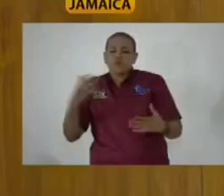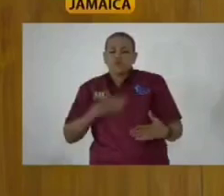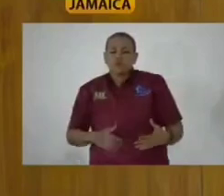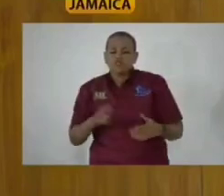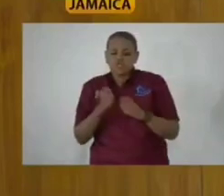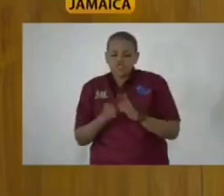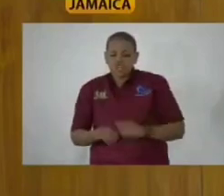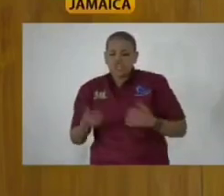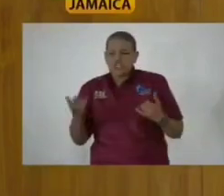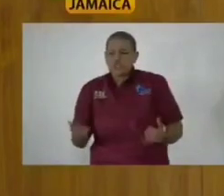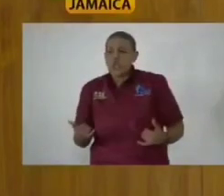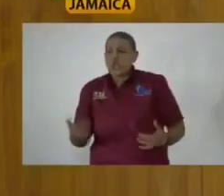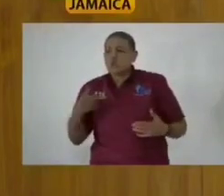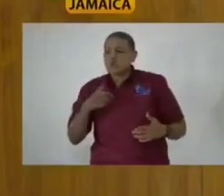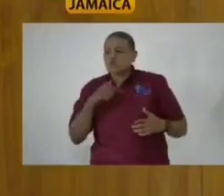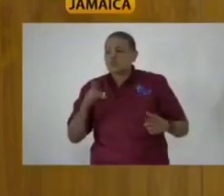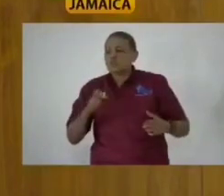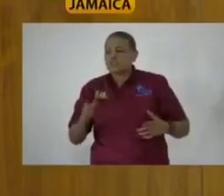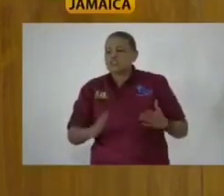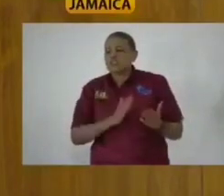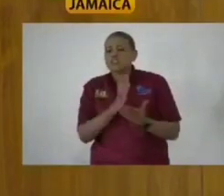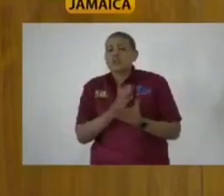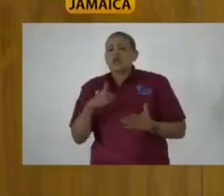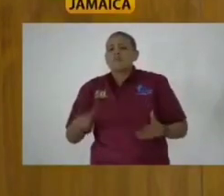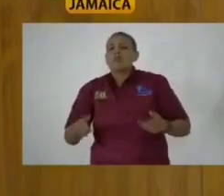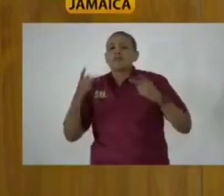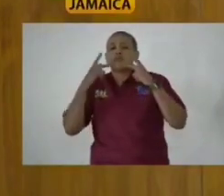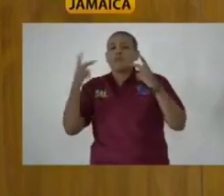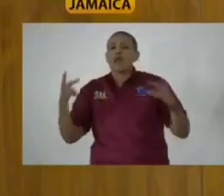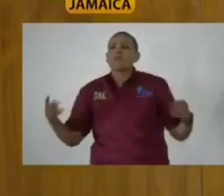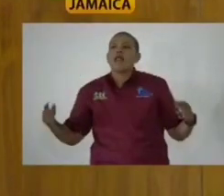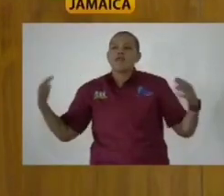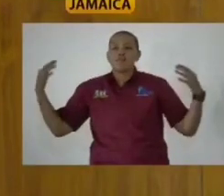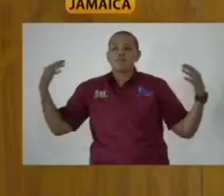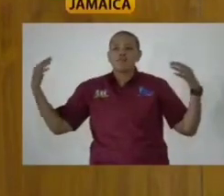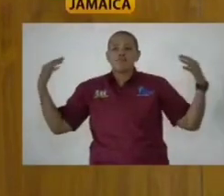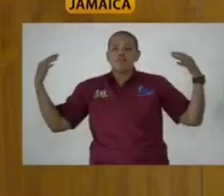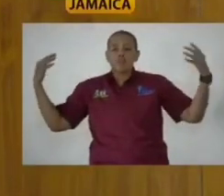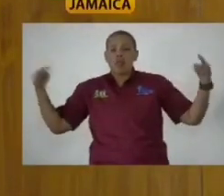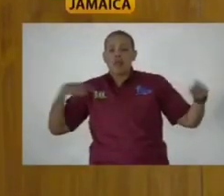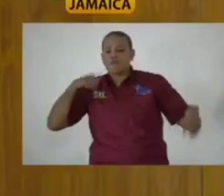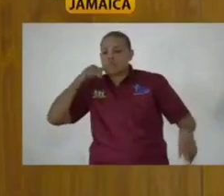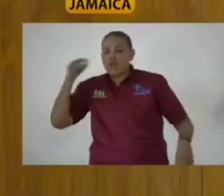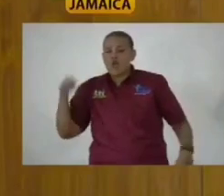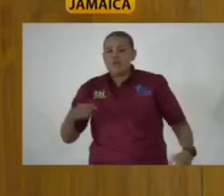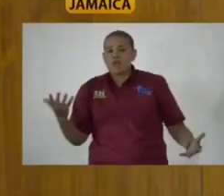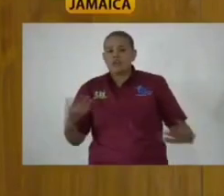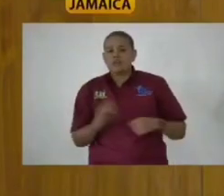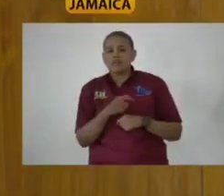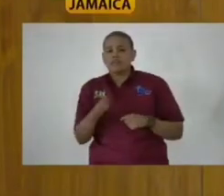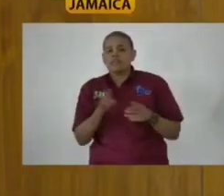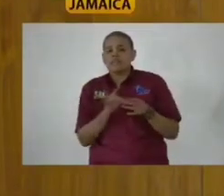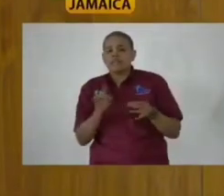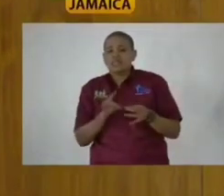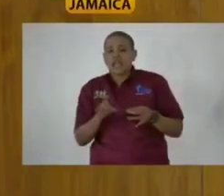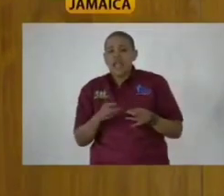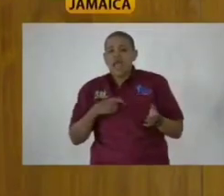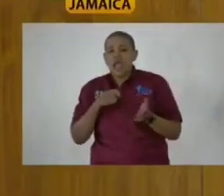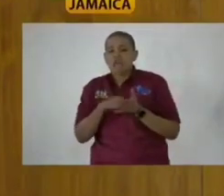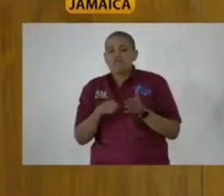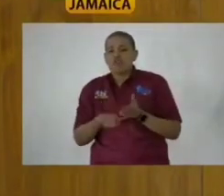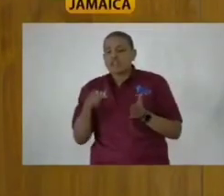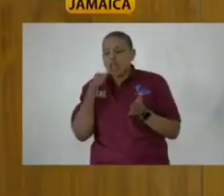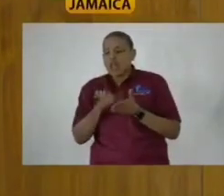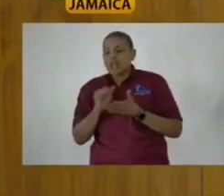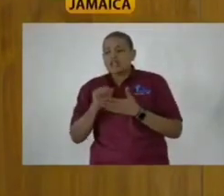to amend? Let us stop this public cascas. I didn't come here to make this statement. I wrote you a letter